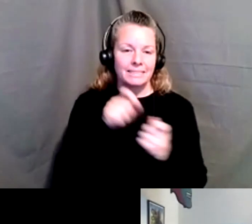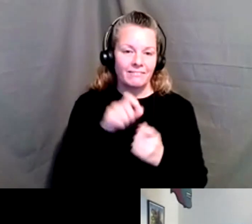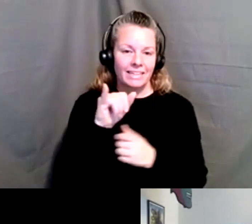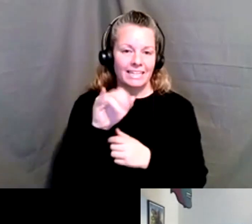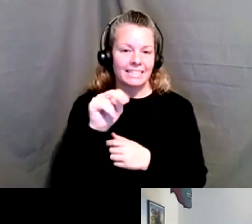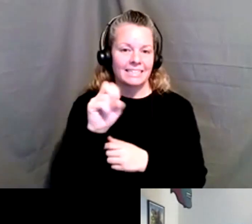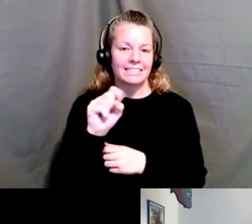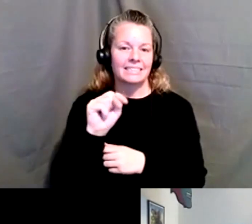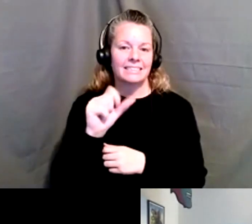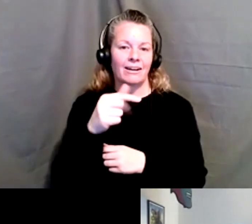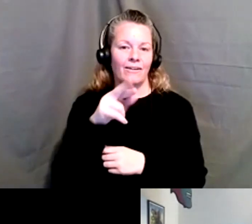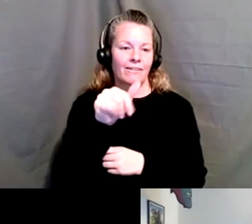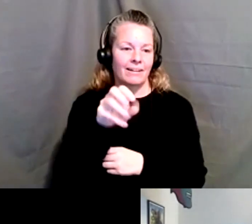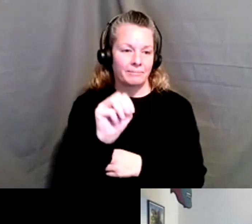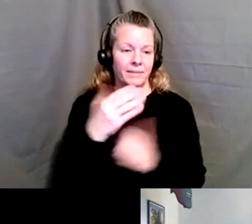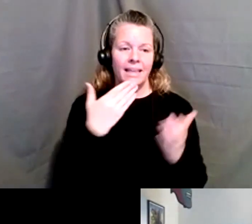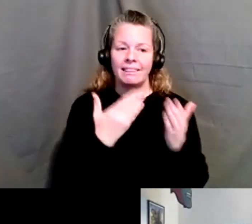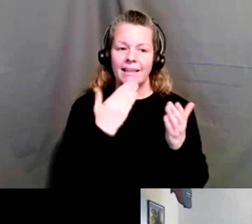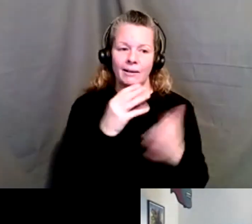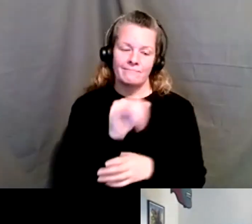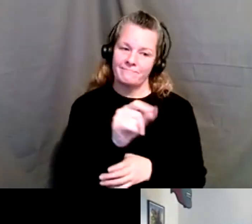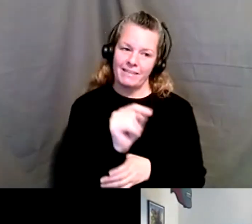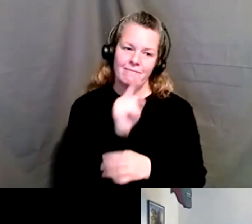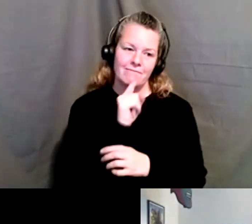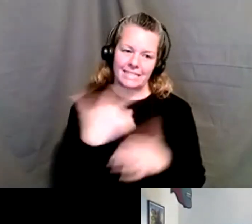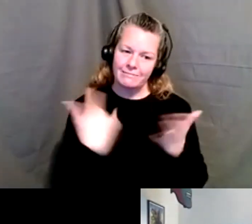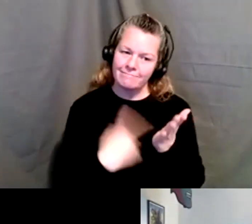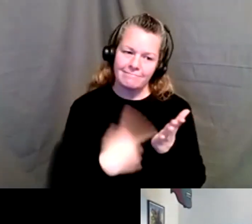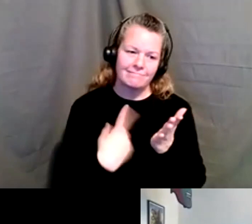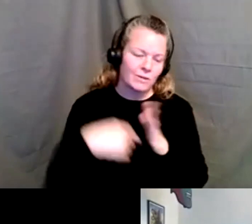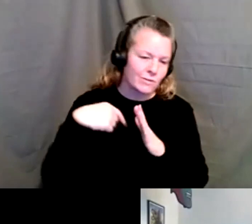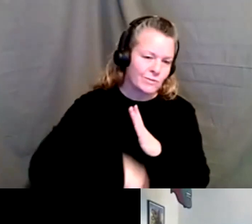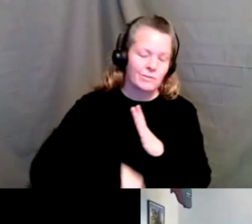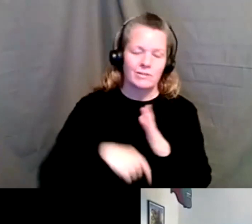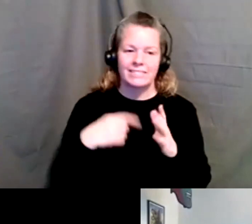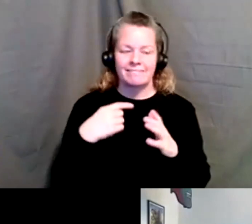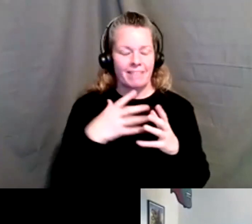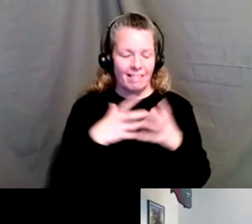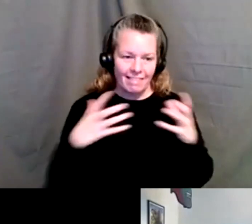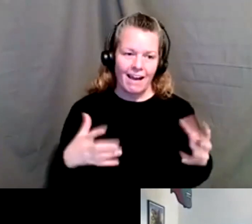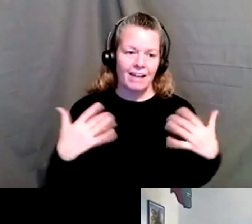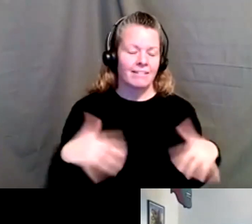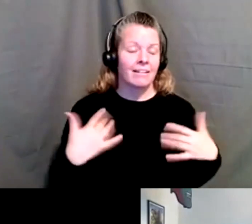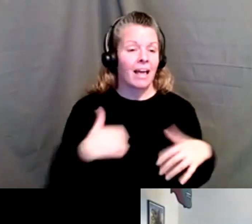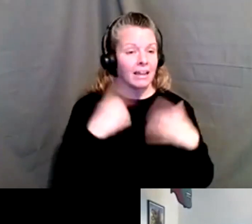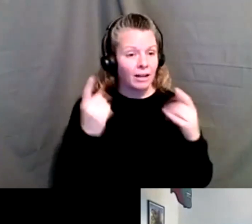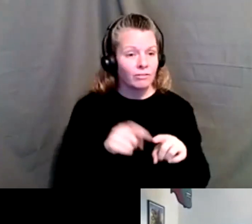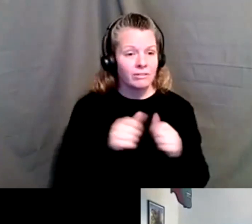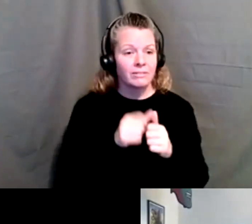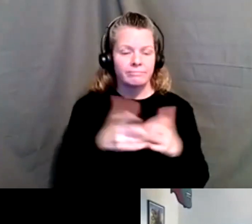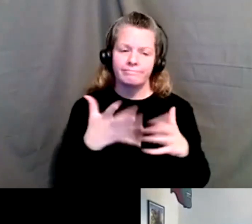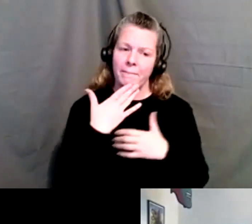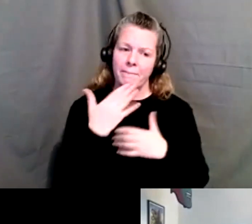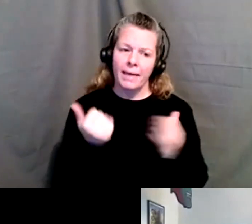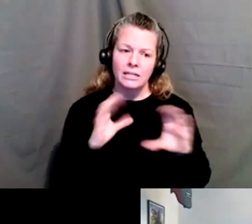Matt. You've really covered a lot of ground to begin with. And I agree with you that it's better to